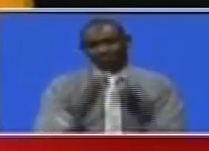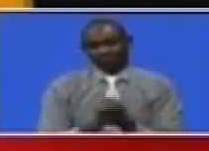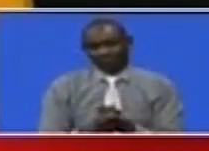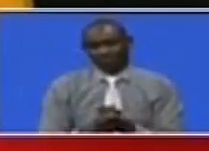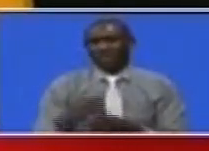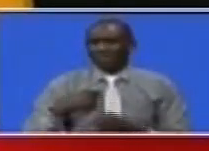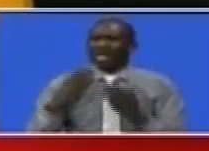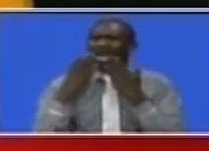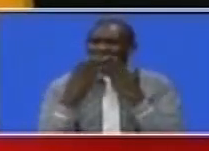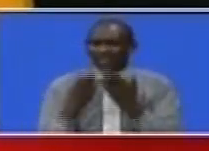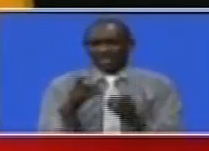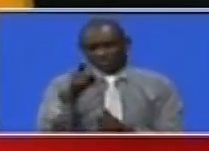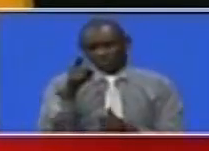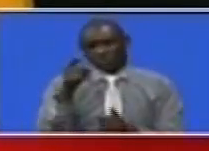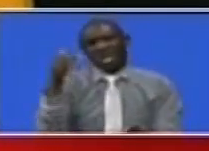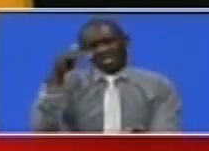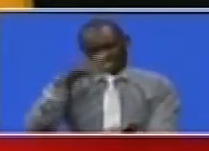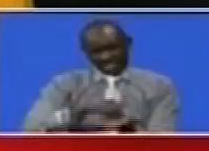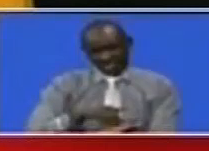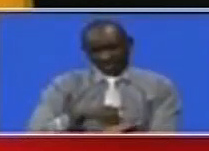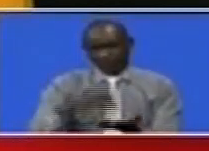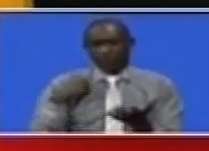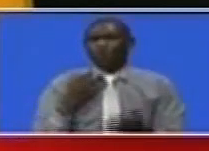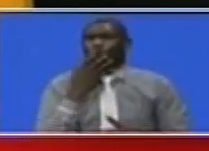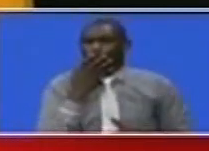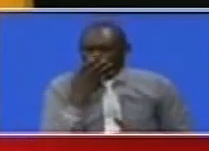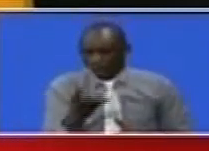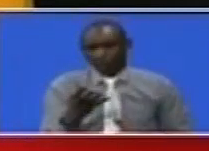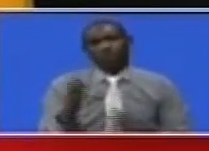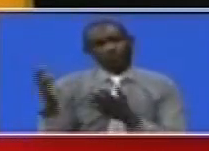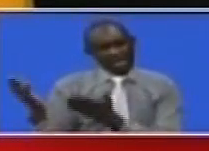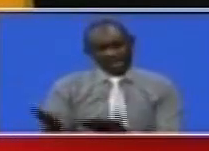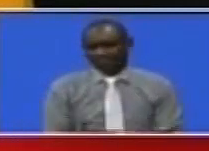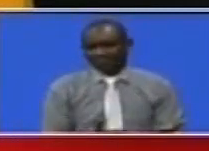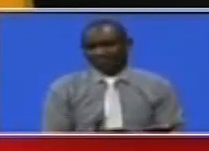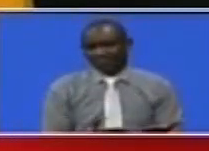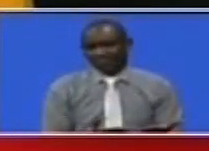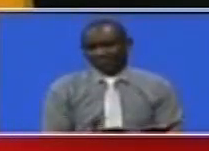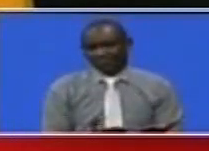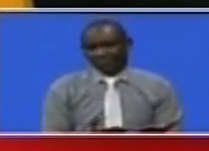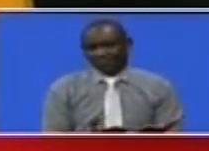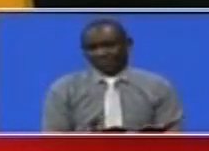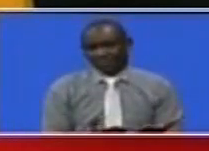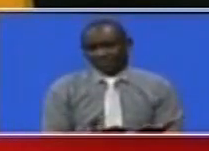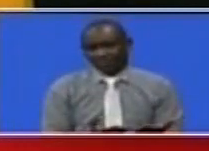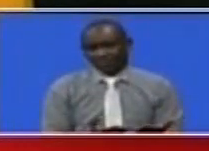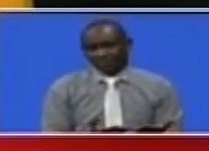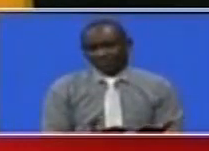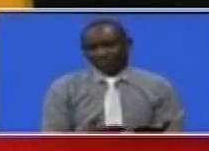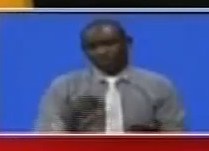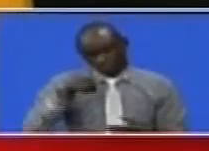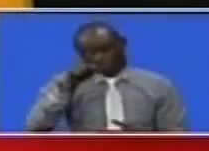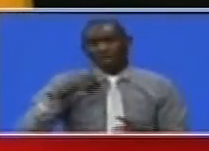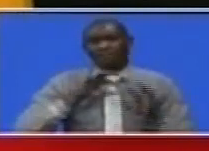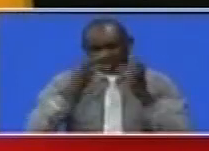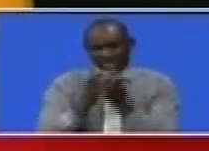I thank you once more for your warm welcome, and upon you and your